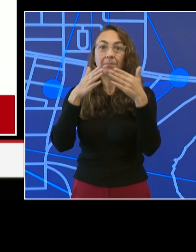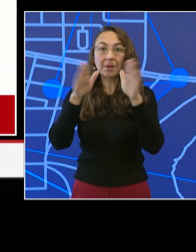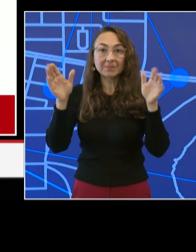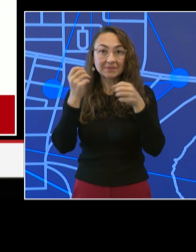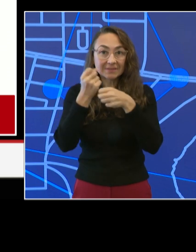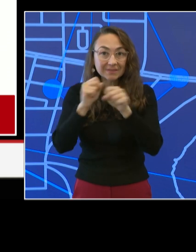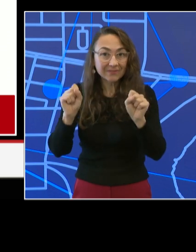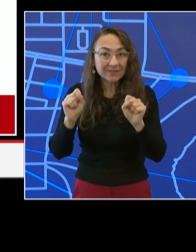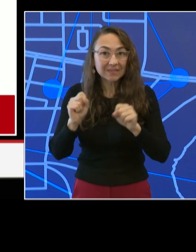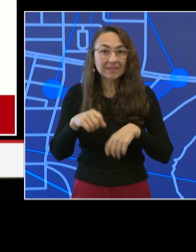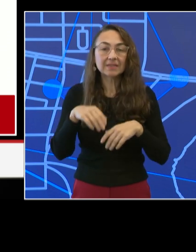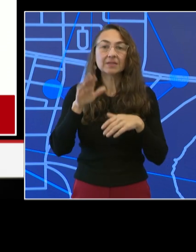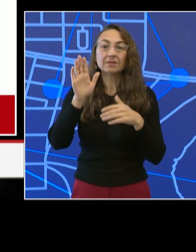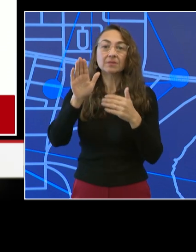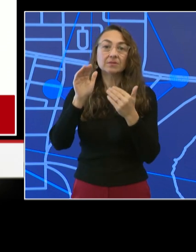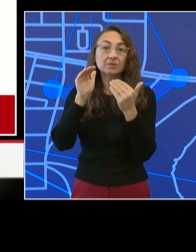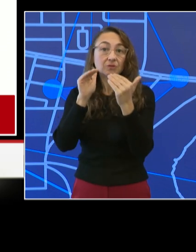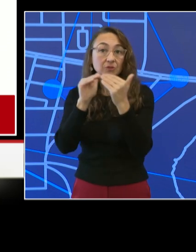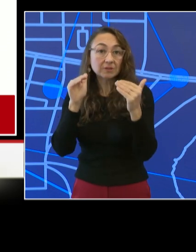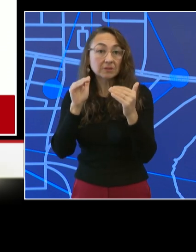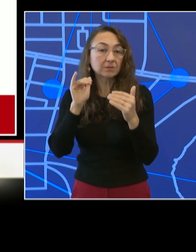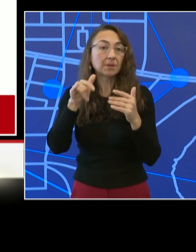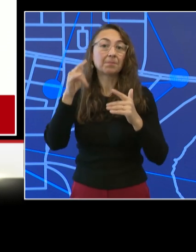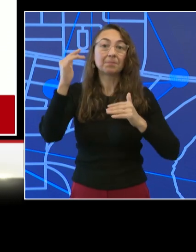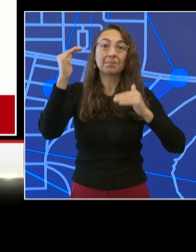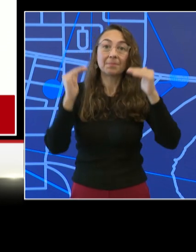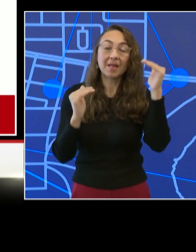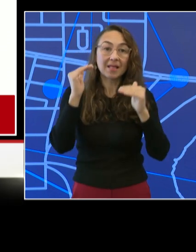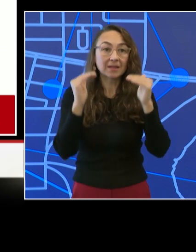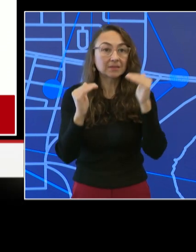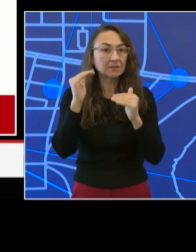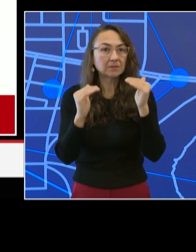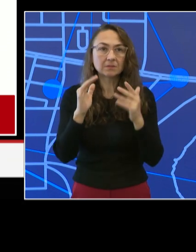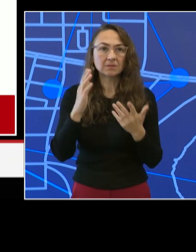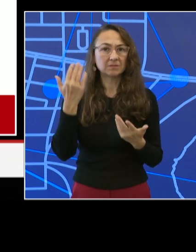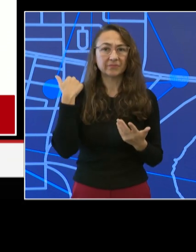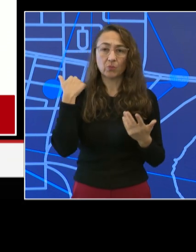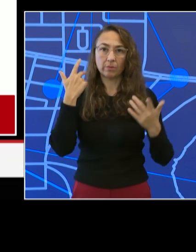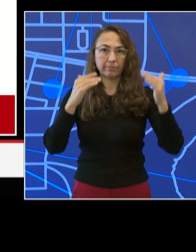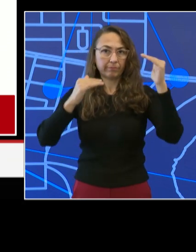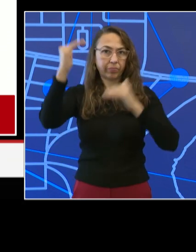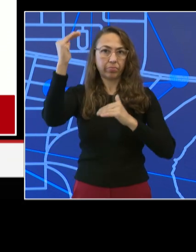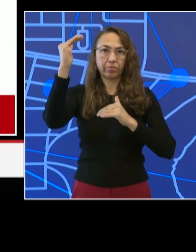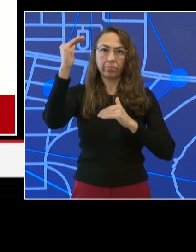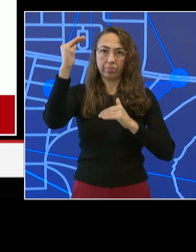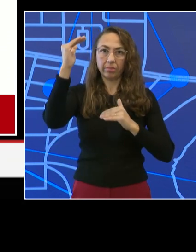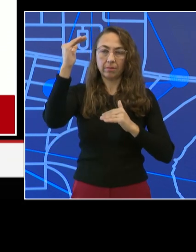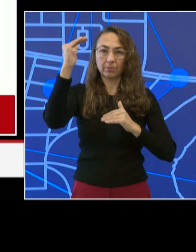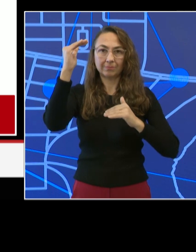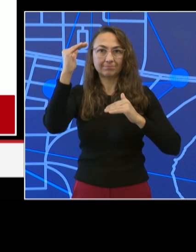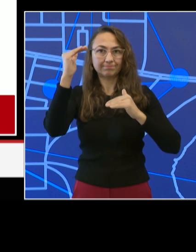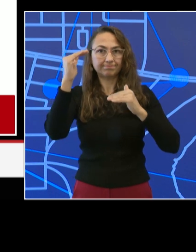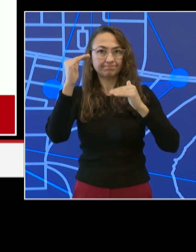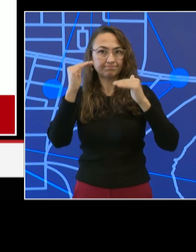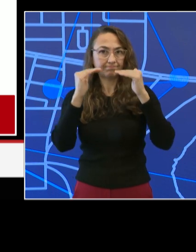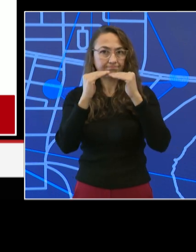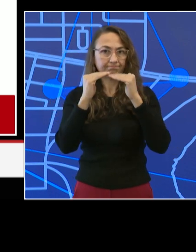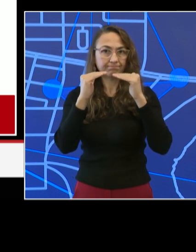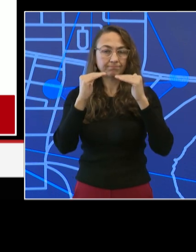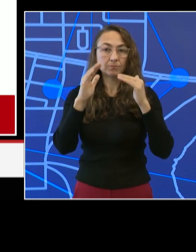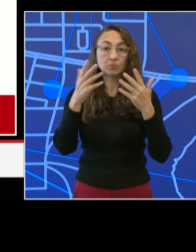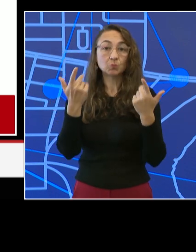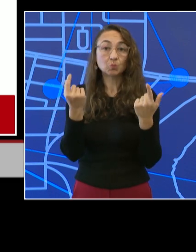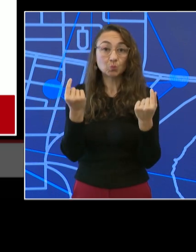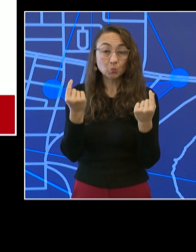with accountability. And we worked very hard with the council, with stakeholders, with residents and businesses and others to